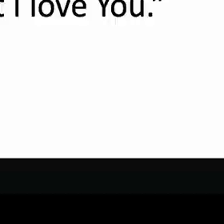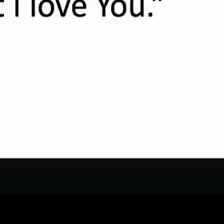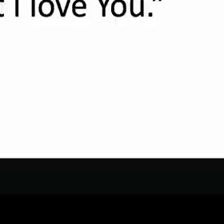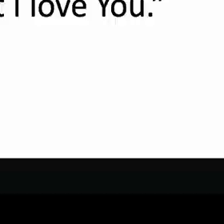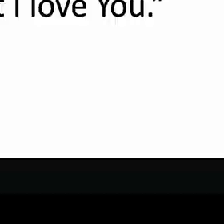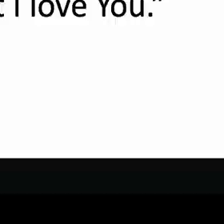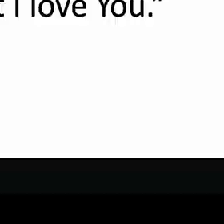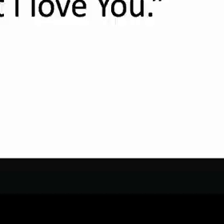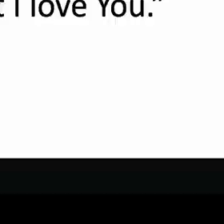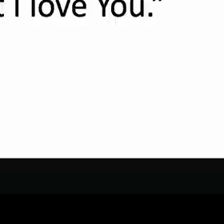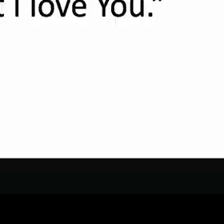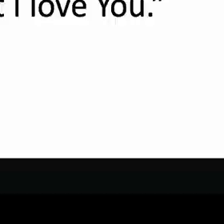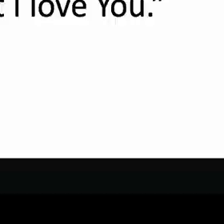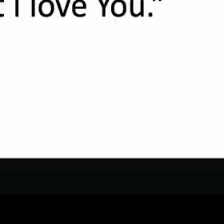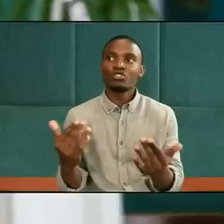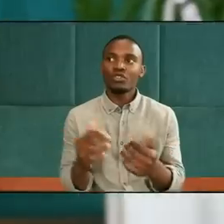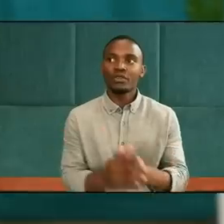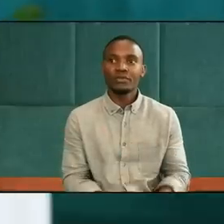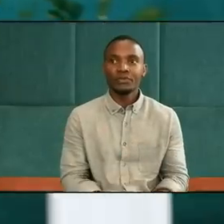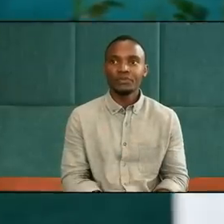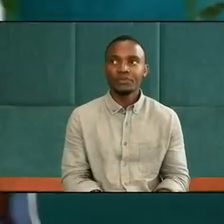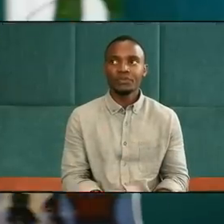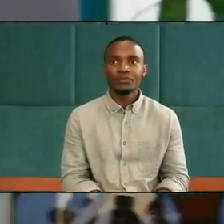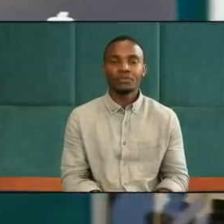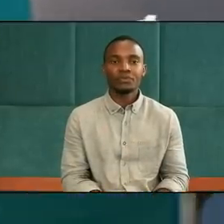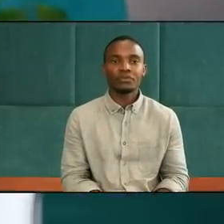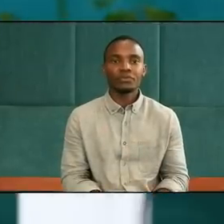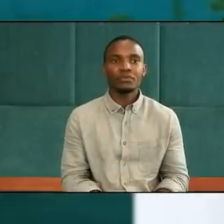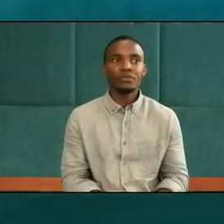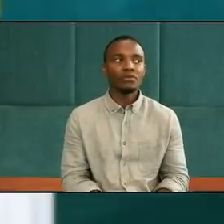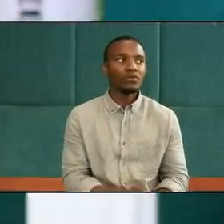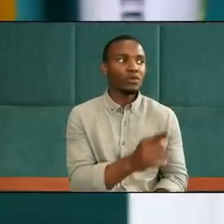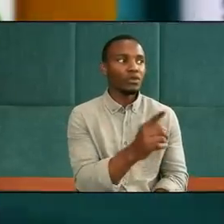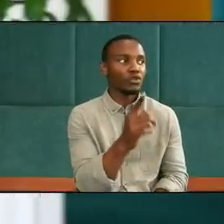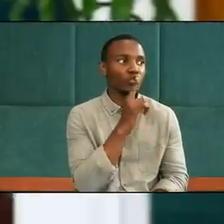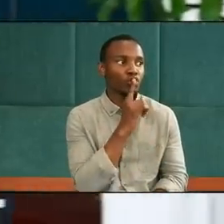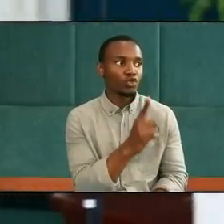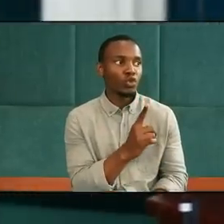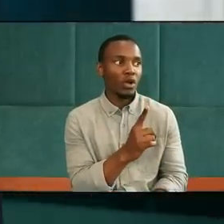Feed my lambs. What? Are you sure?